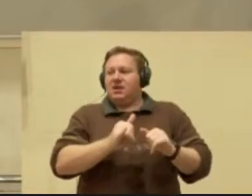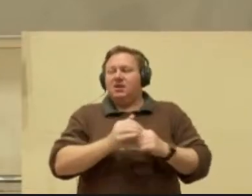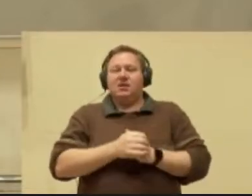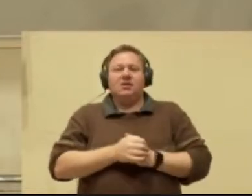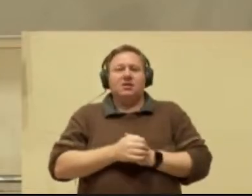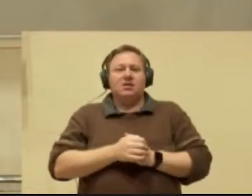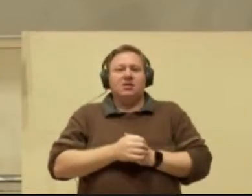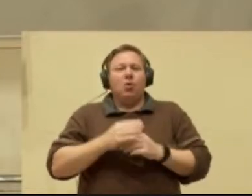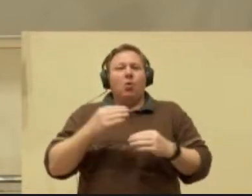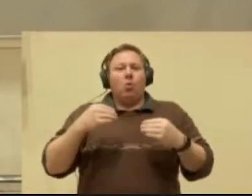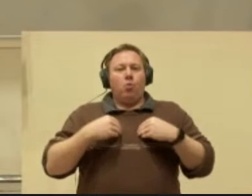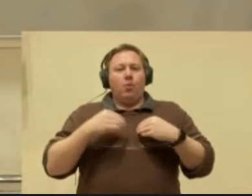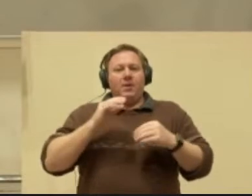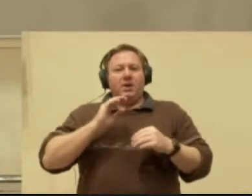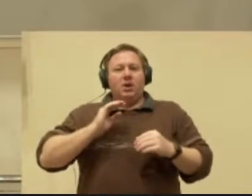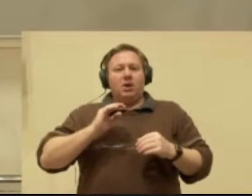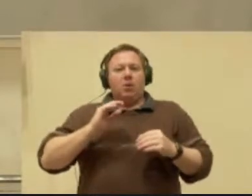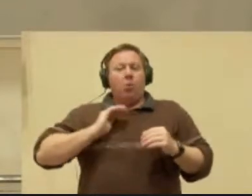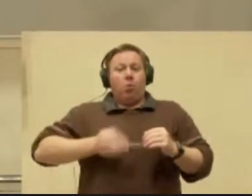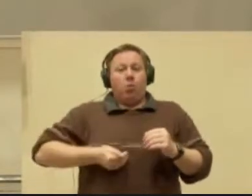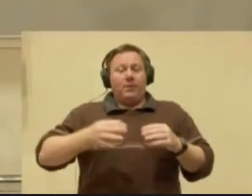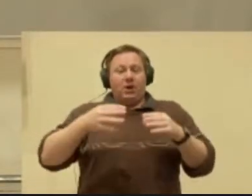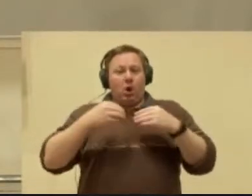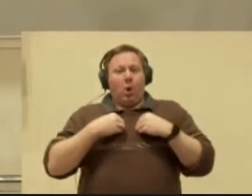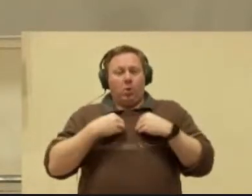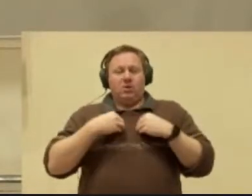accounted for 22.6